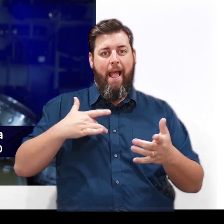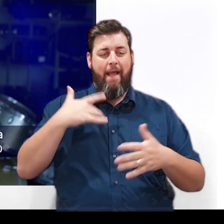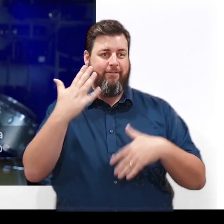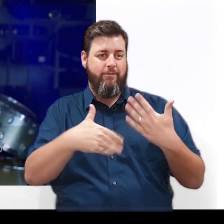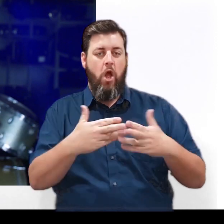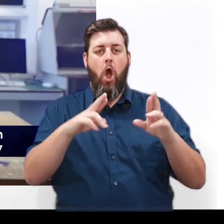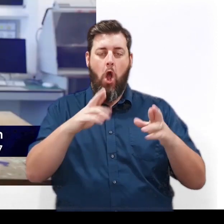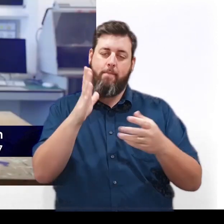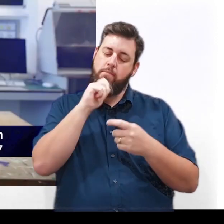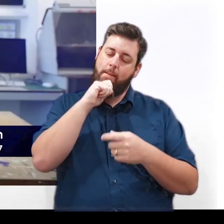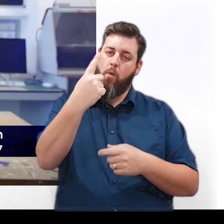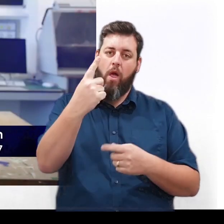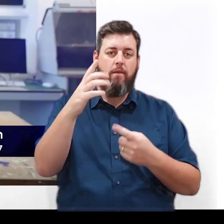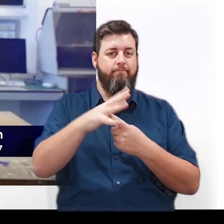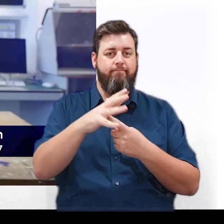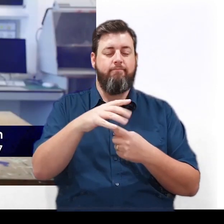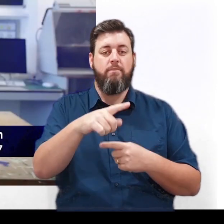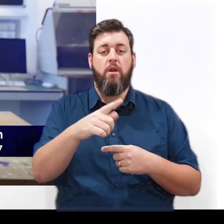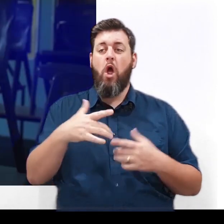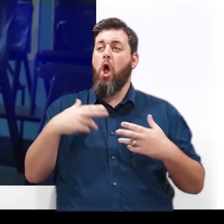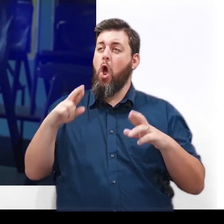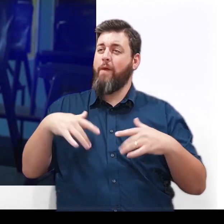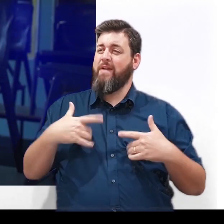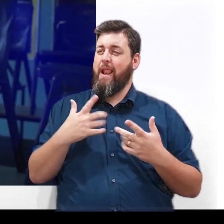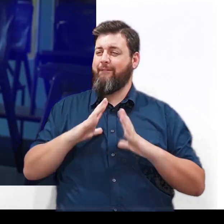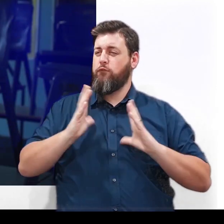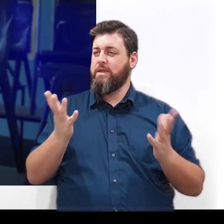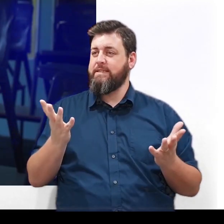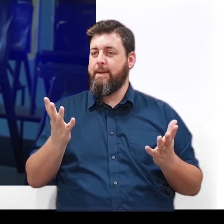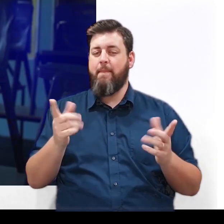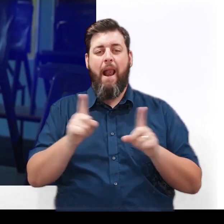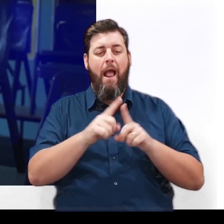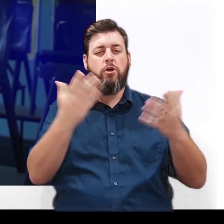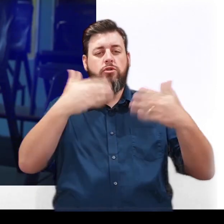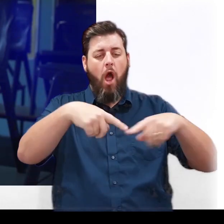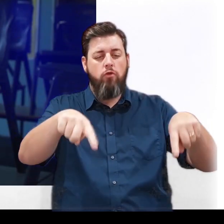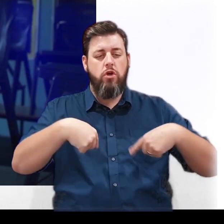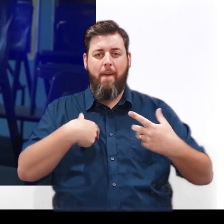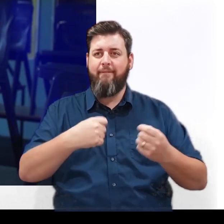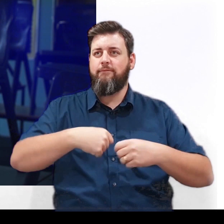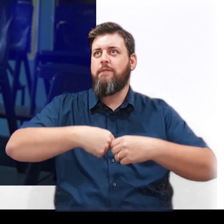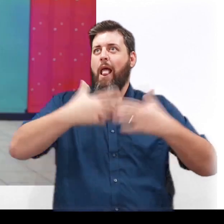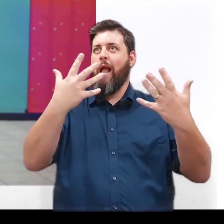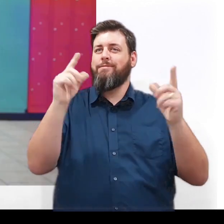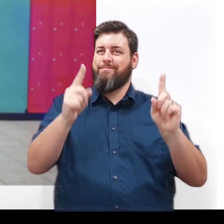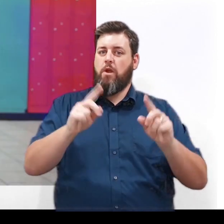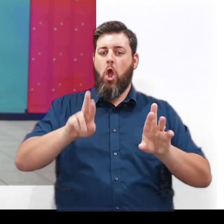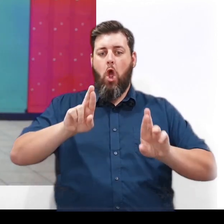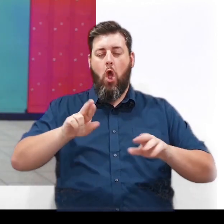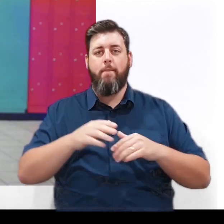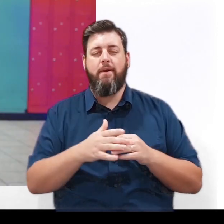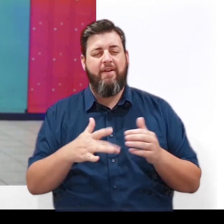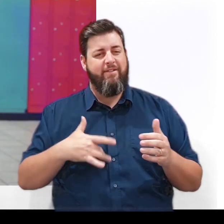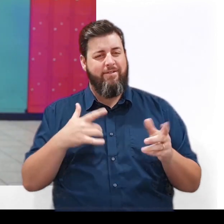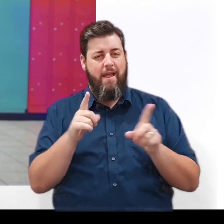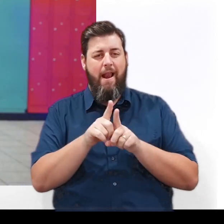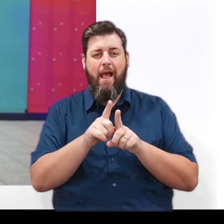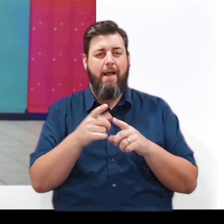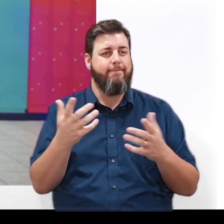heart of all we do. Hope feels like freedom. Light in the darkest room, something that's always there. It feels like